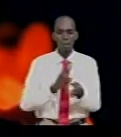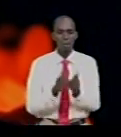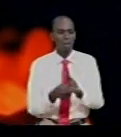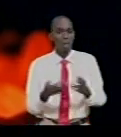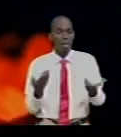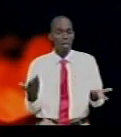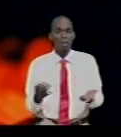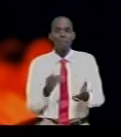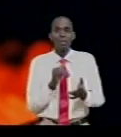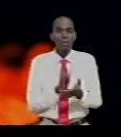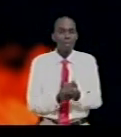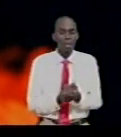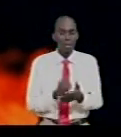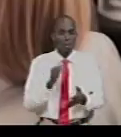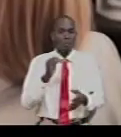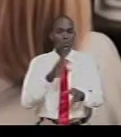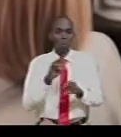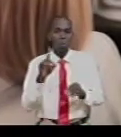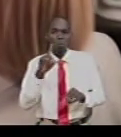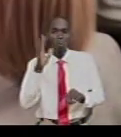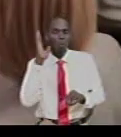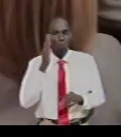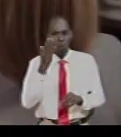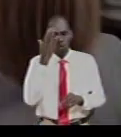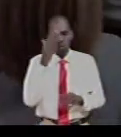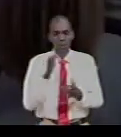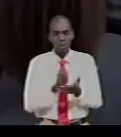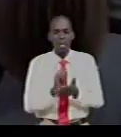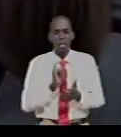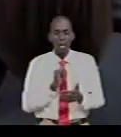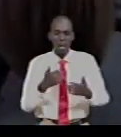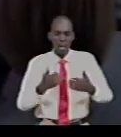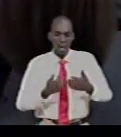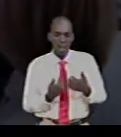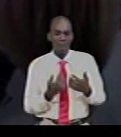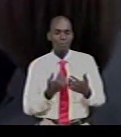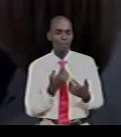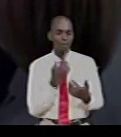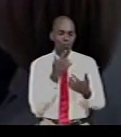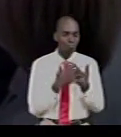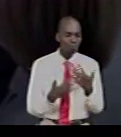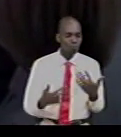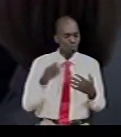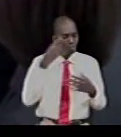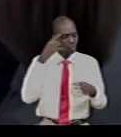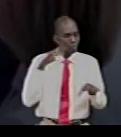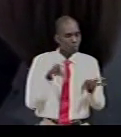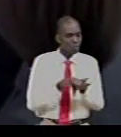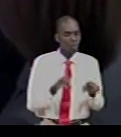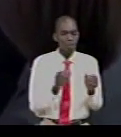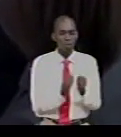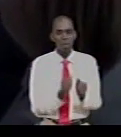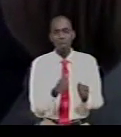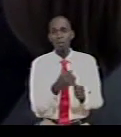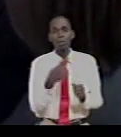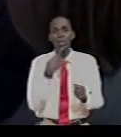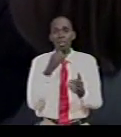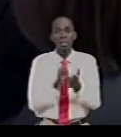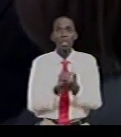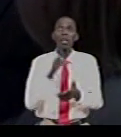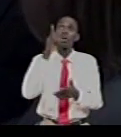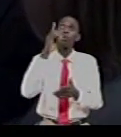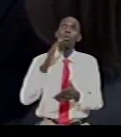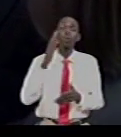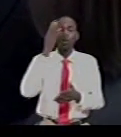will know. I have covenant with those who know that they'll not tell anything. God shall bring every work